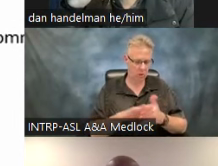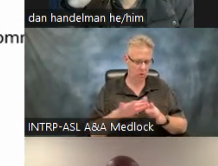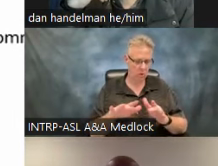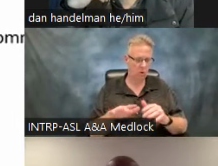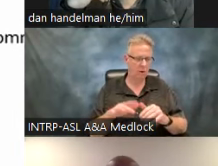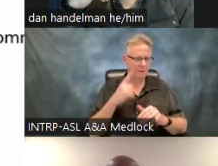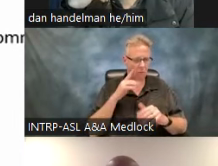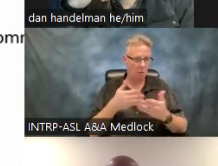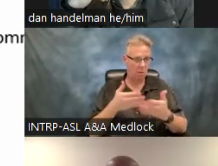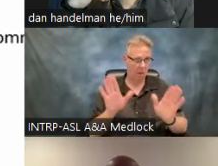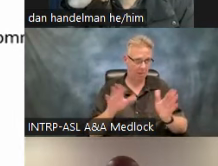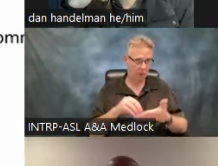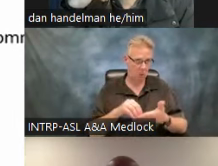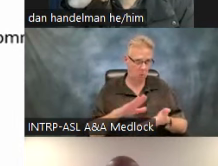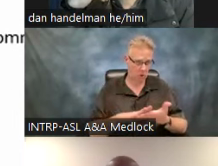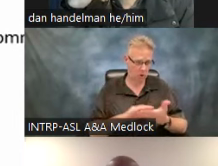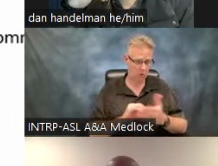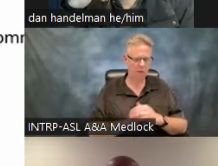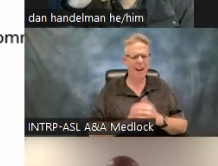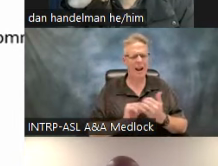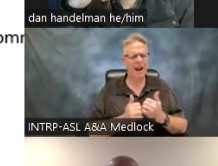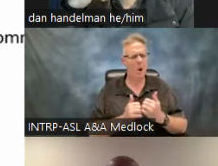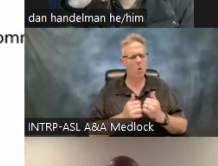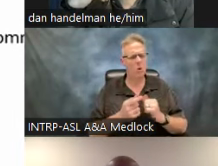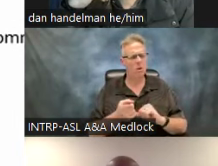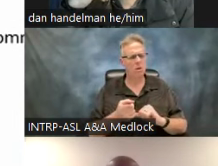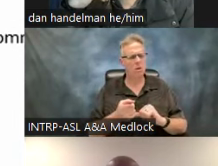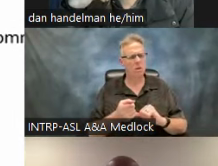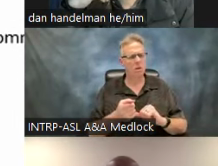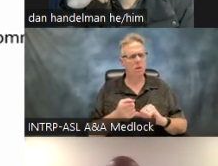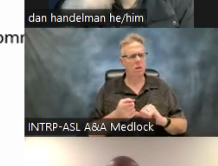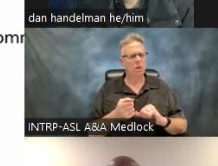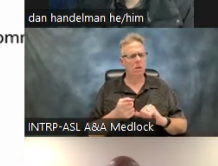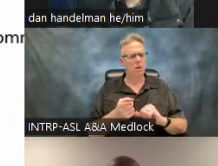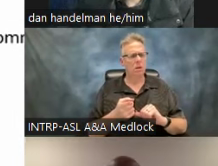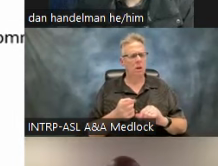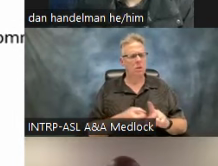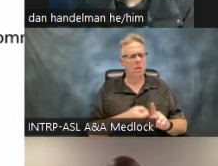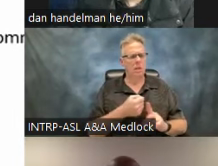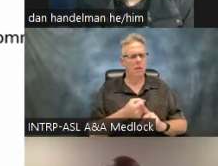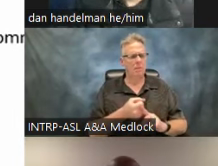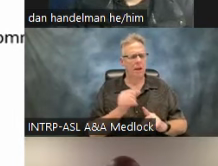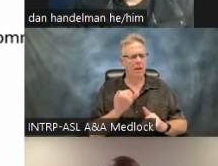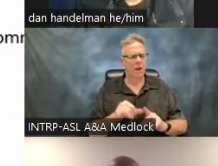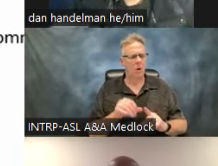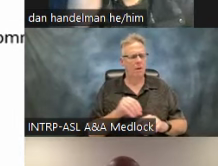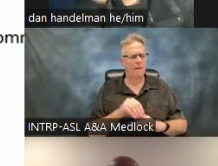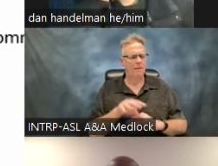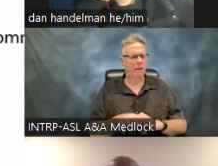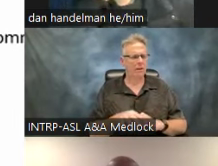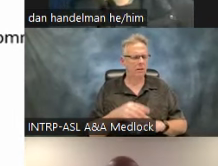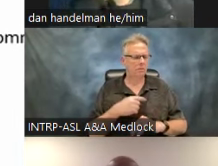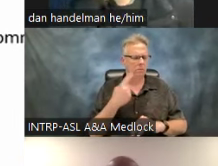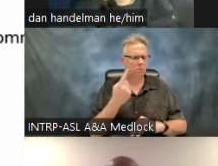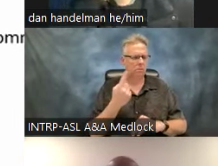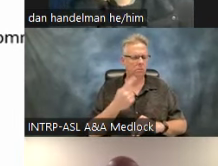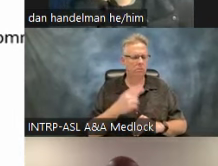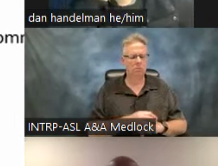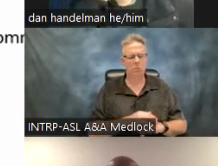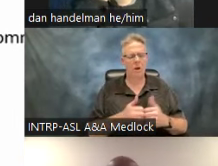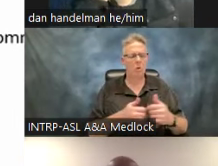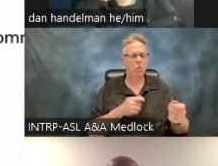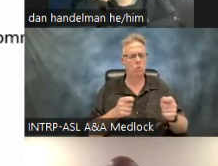public records particularly. How does this impact that or affect that or